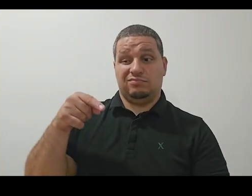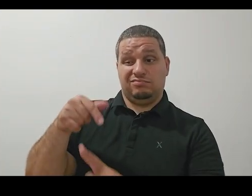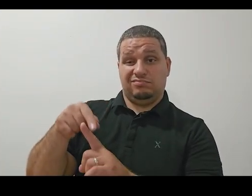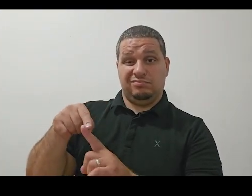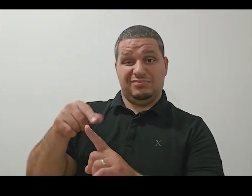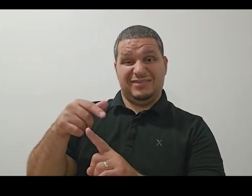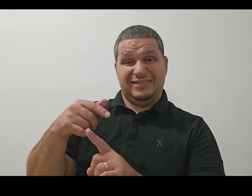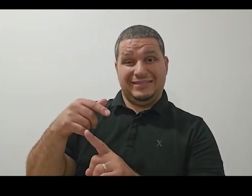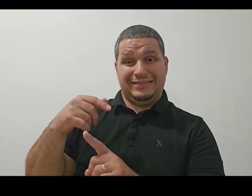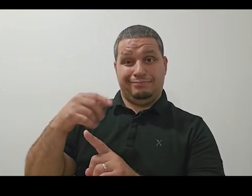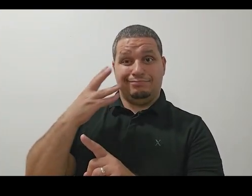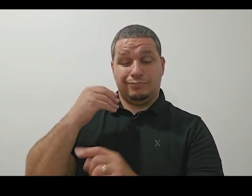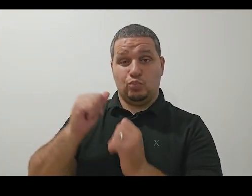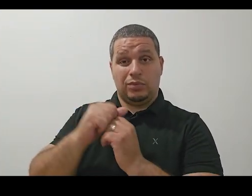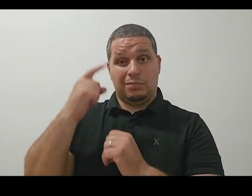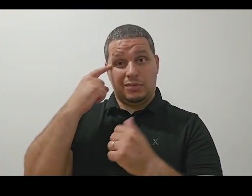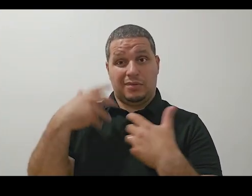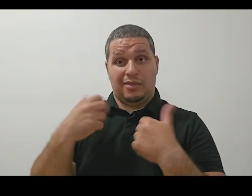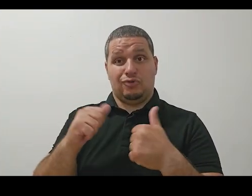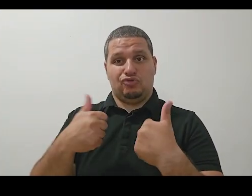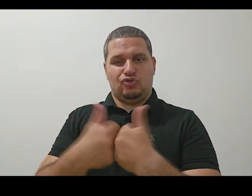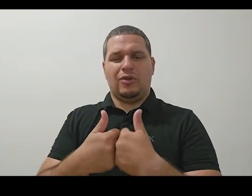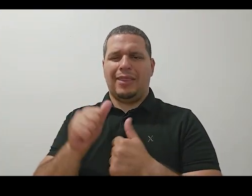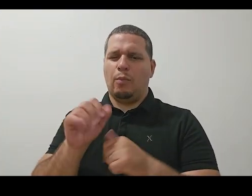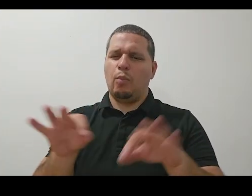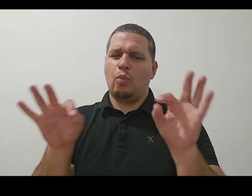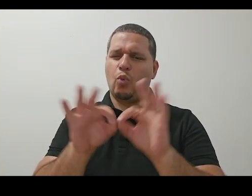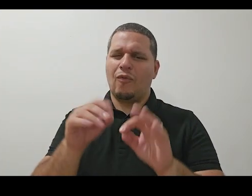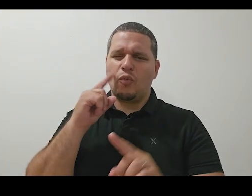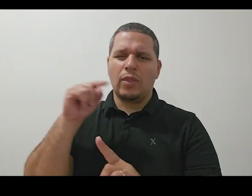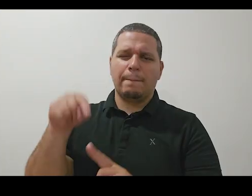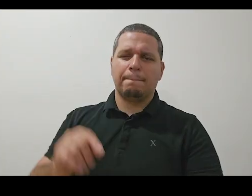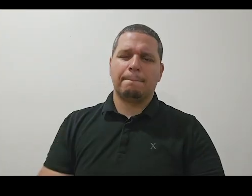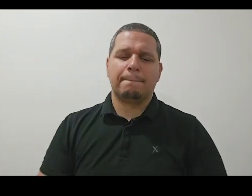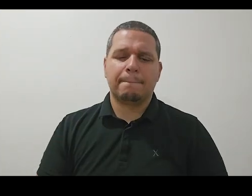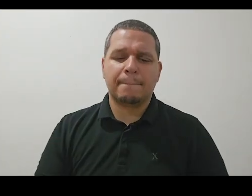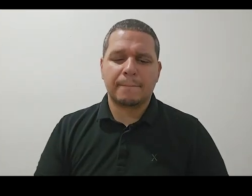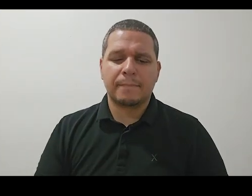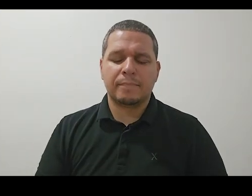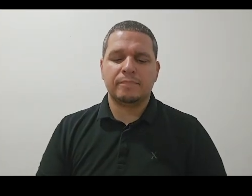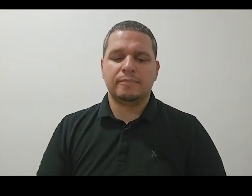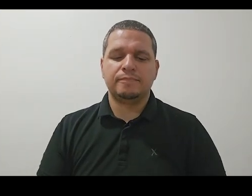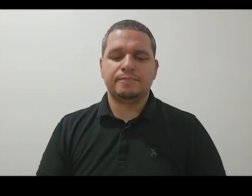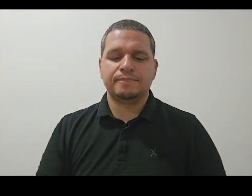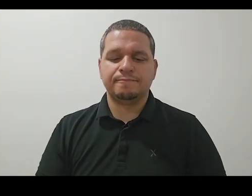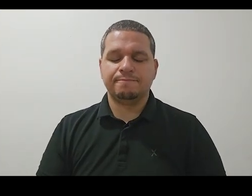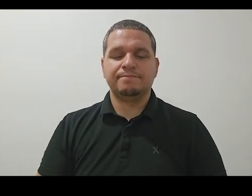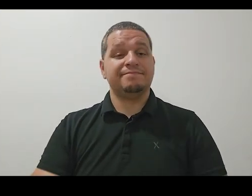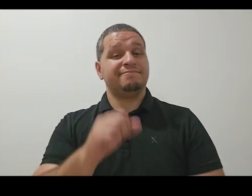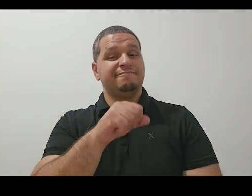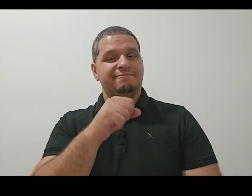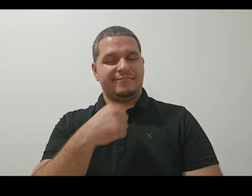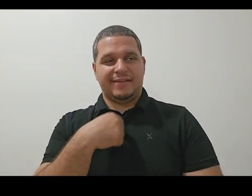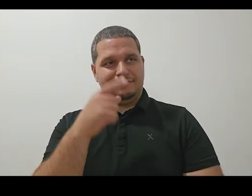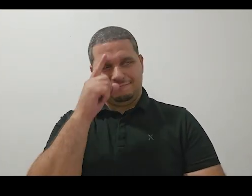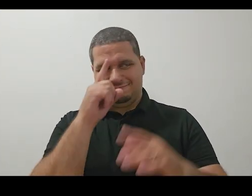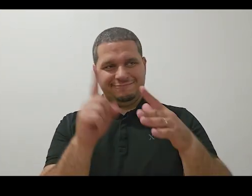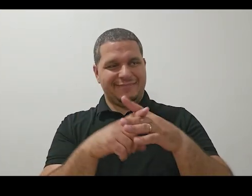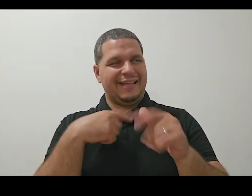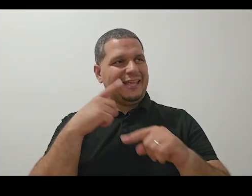is dealing with a mental health challenge. So I think that's key. Yeah, I when I see this question, I keep